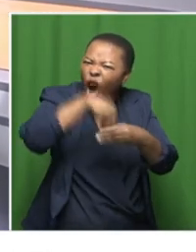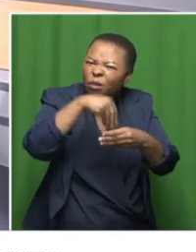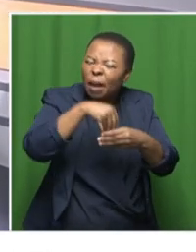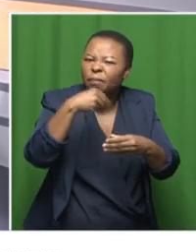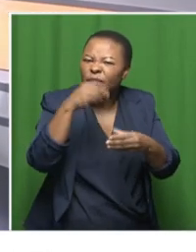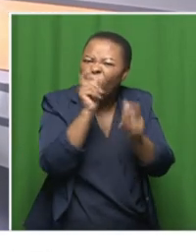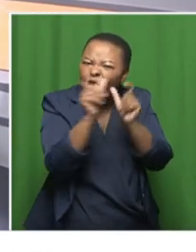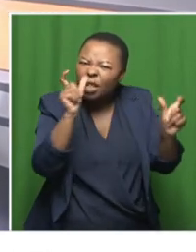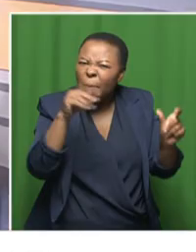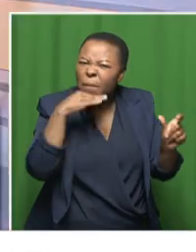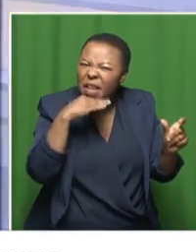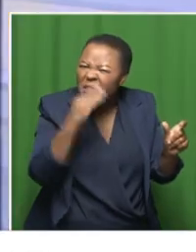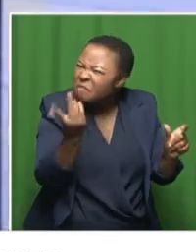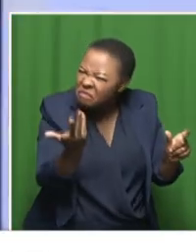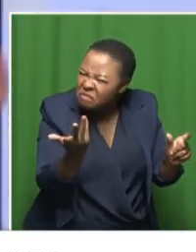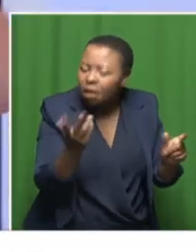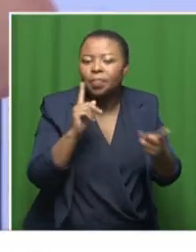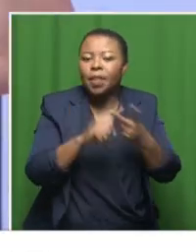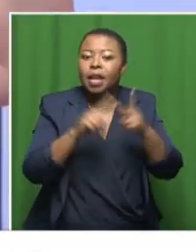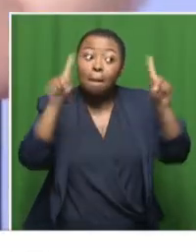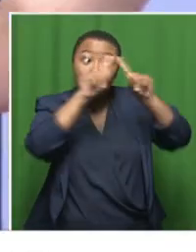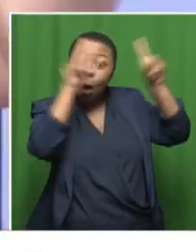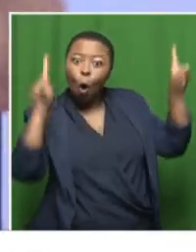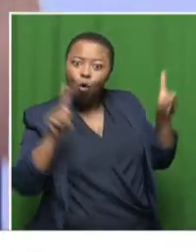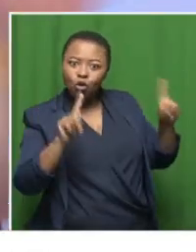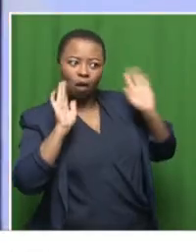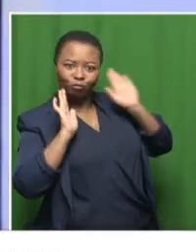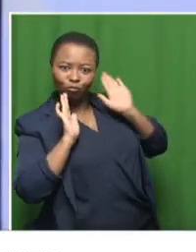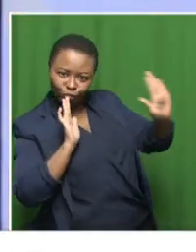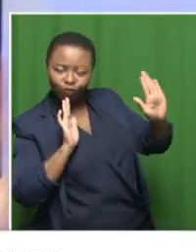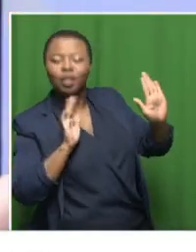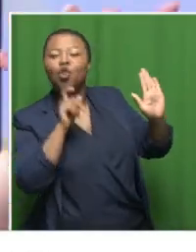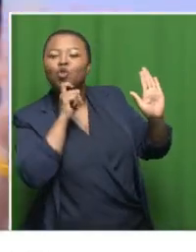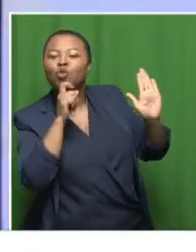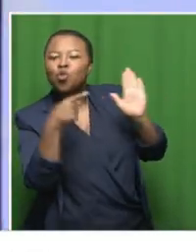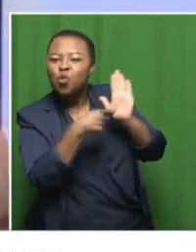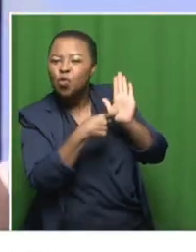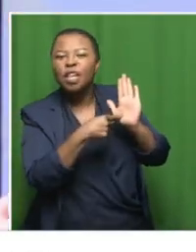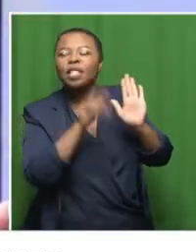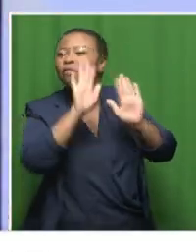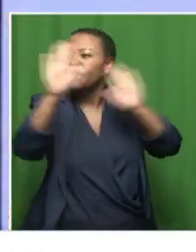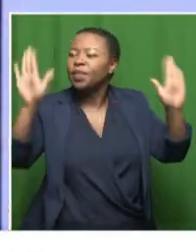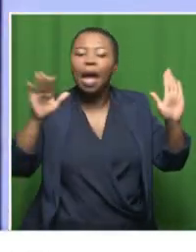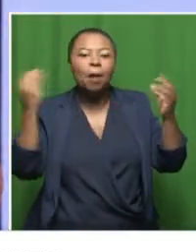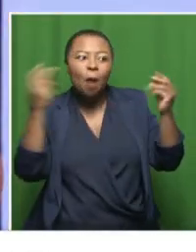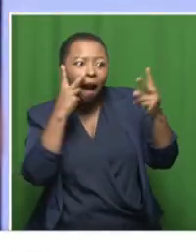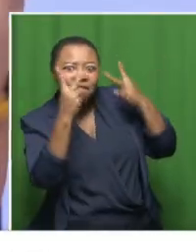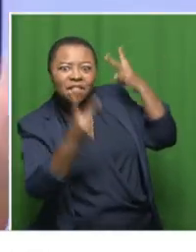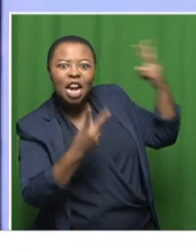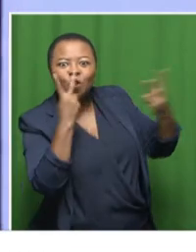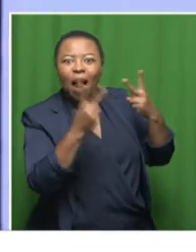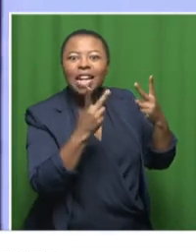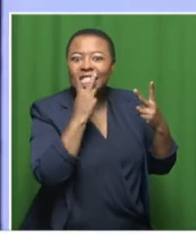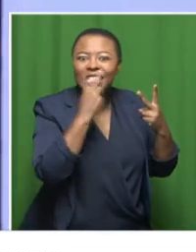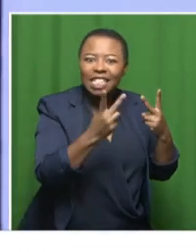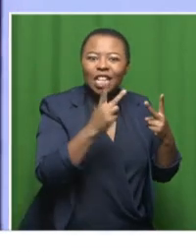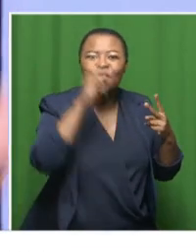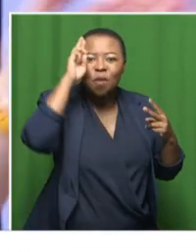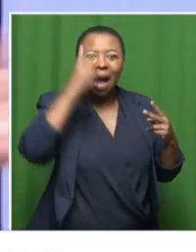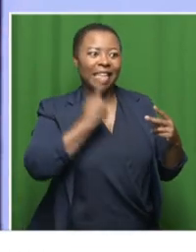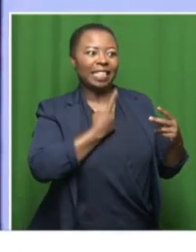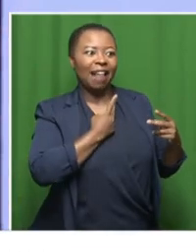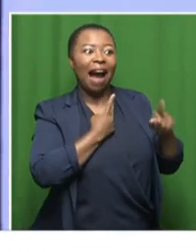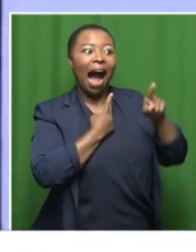the school gets a poster with a code of conduct that they can use, put up wherever, where it's visual for the kids, so they can keep reminding themselves